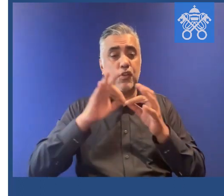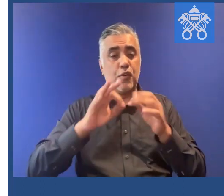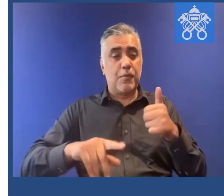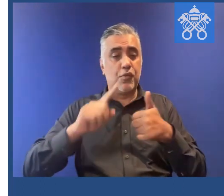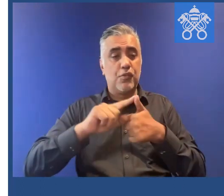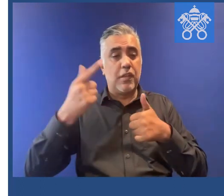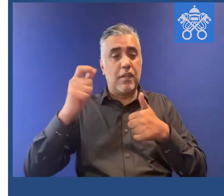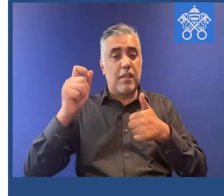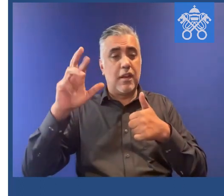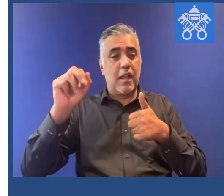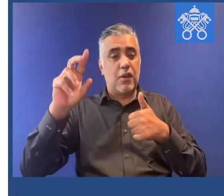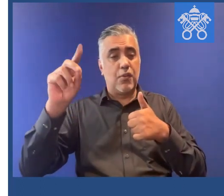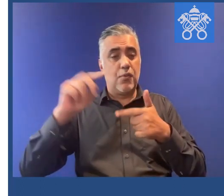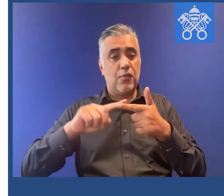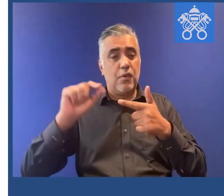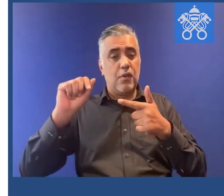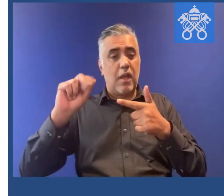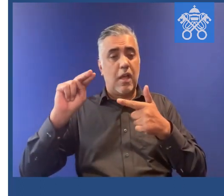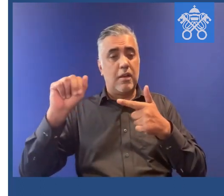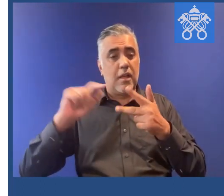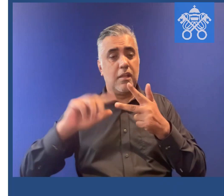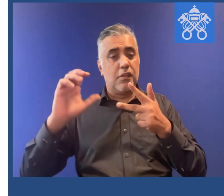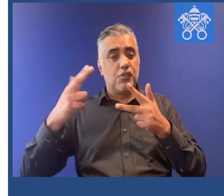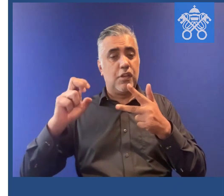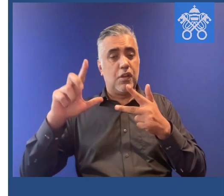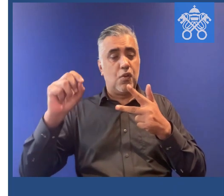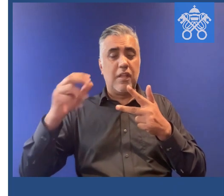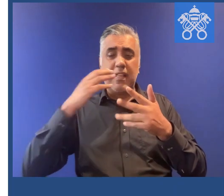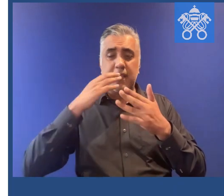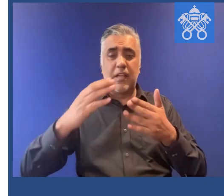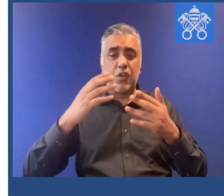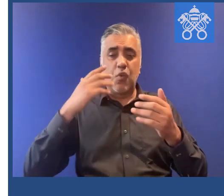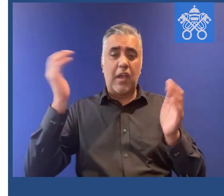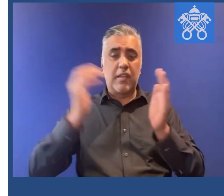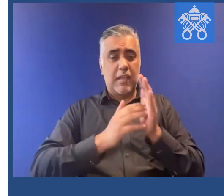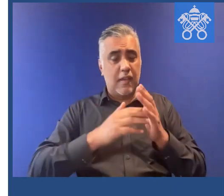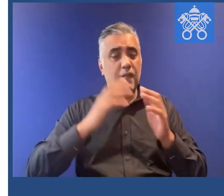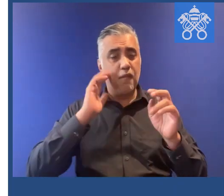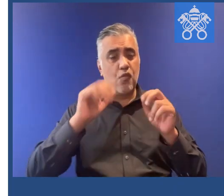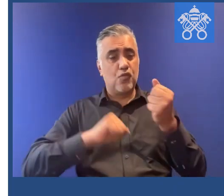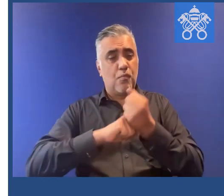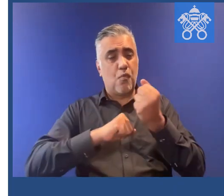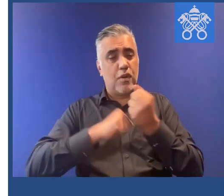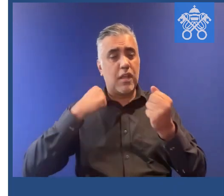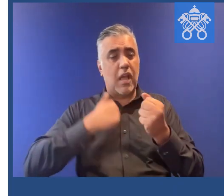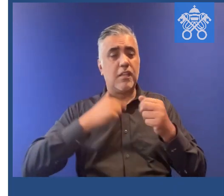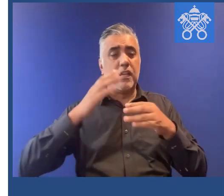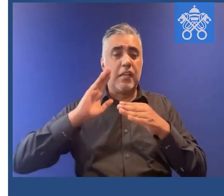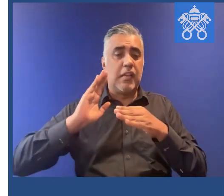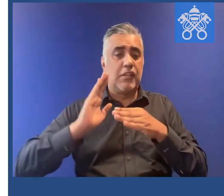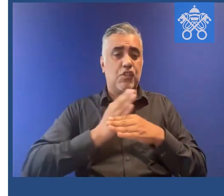well as other news from the Vatican and around the world. Many thanks to our partner stations, including Catholic Faith Network, Atman Darshan